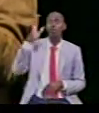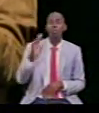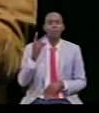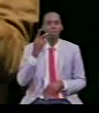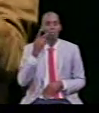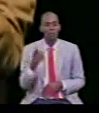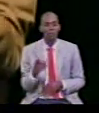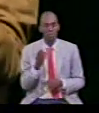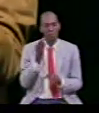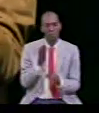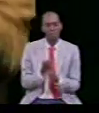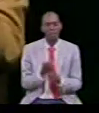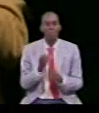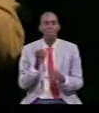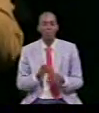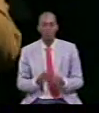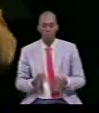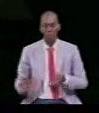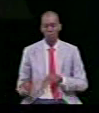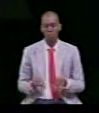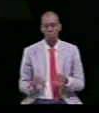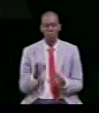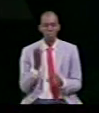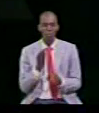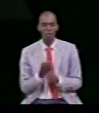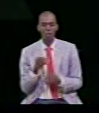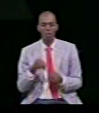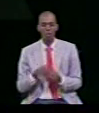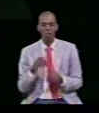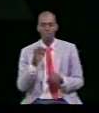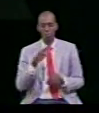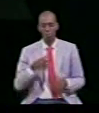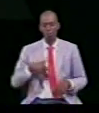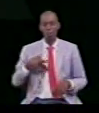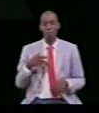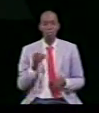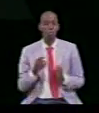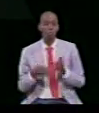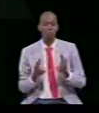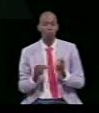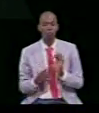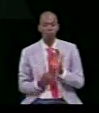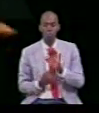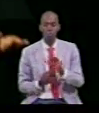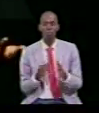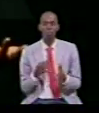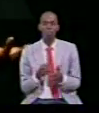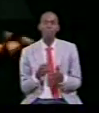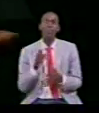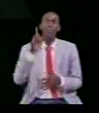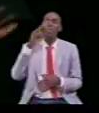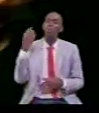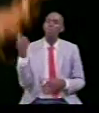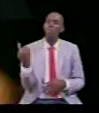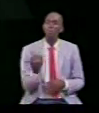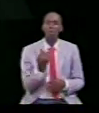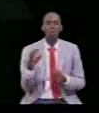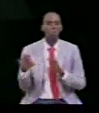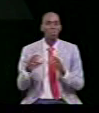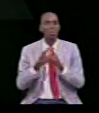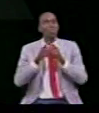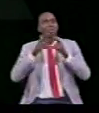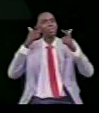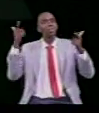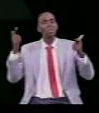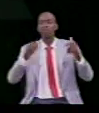action. Faith in expression. He always does the incredible, the impossible. He